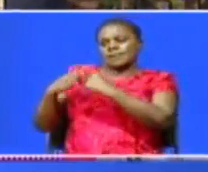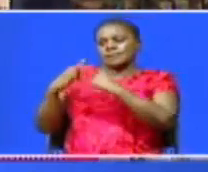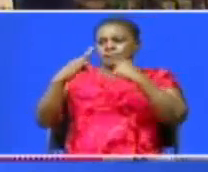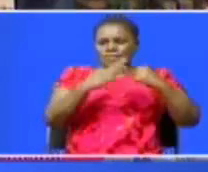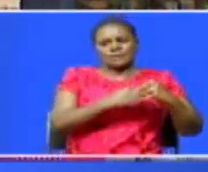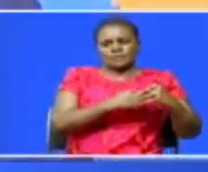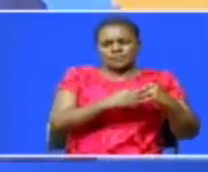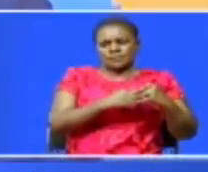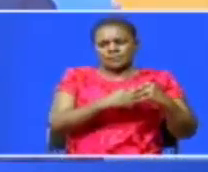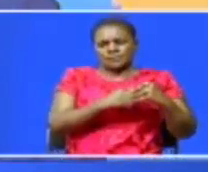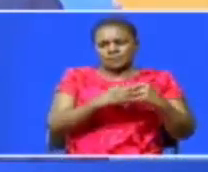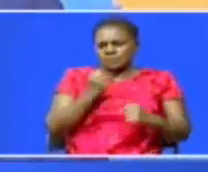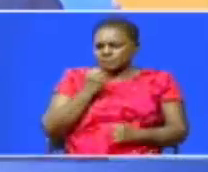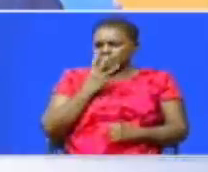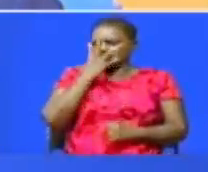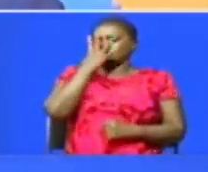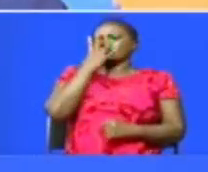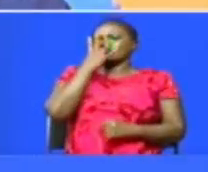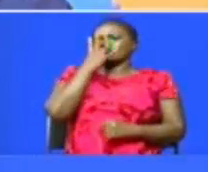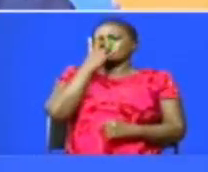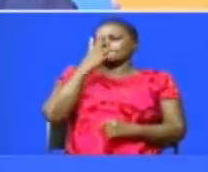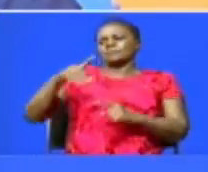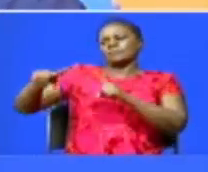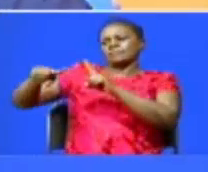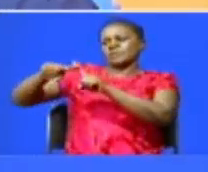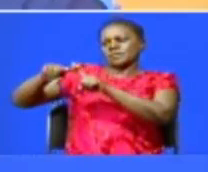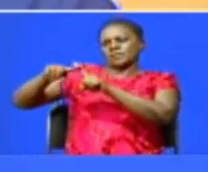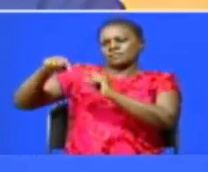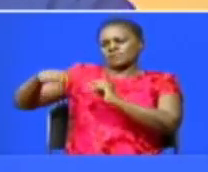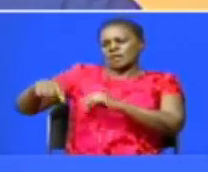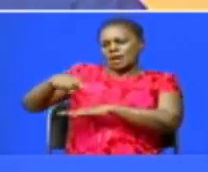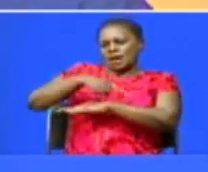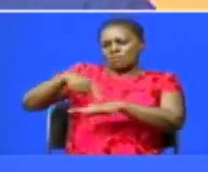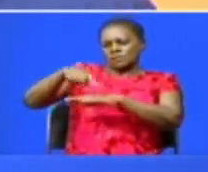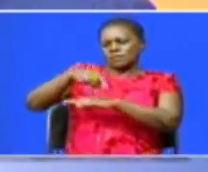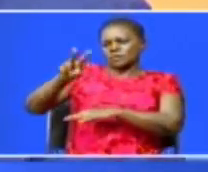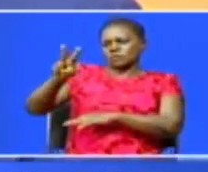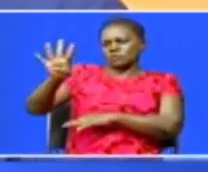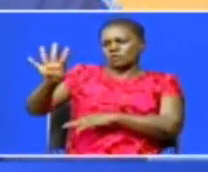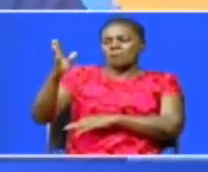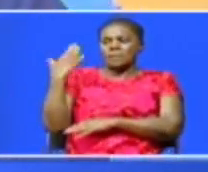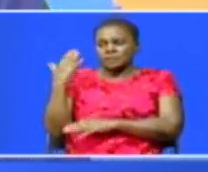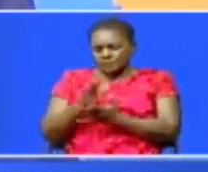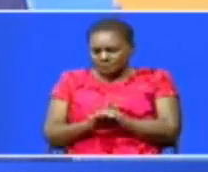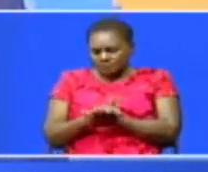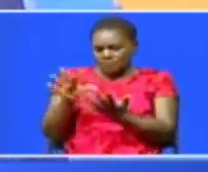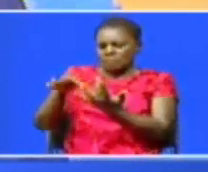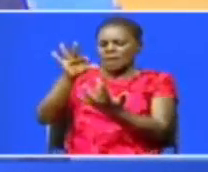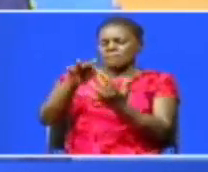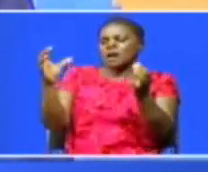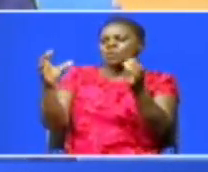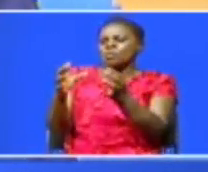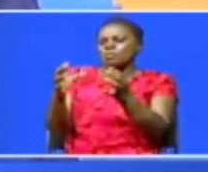688 people have tested positive today in the last 24 hours from a sample